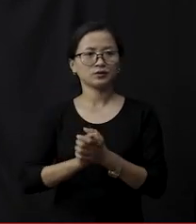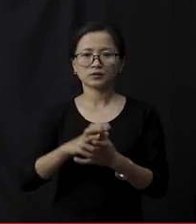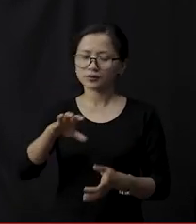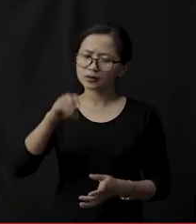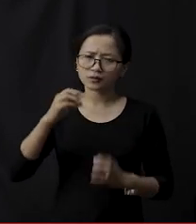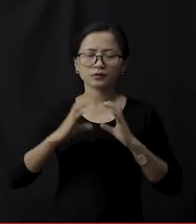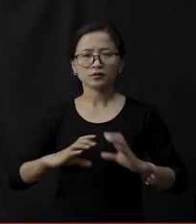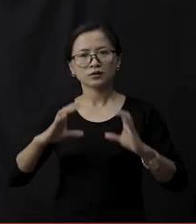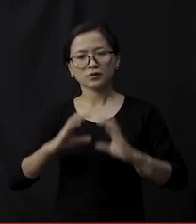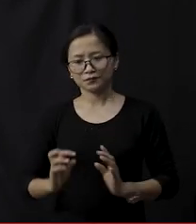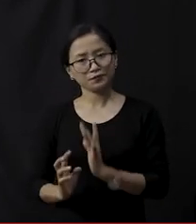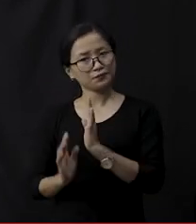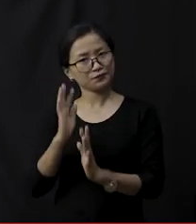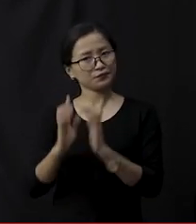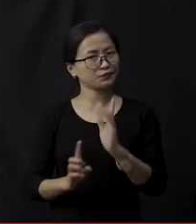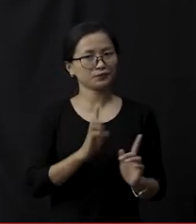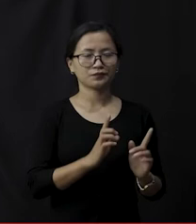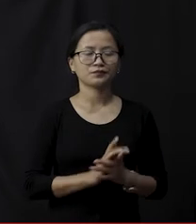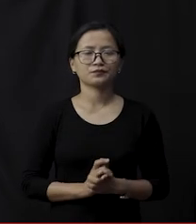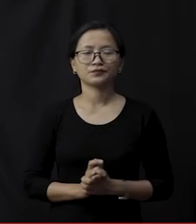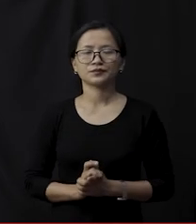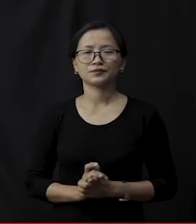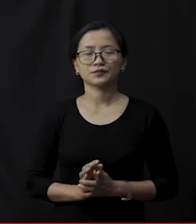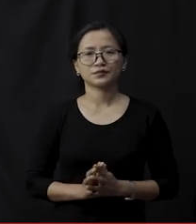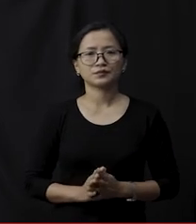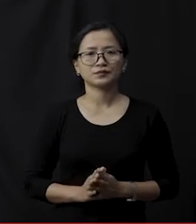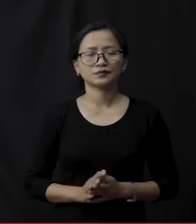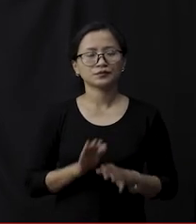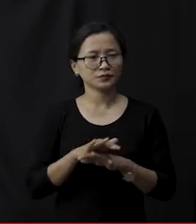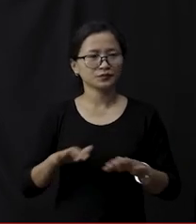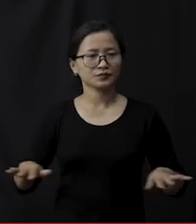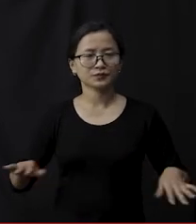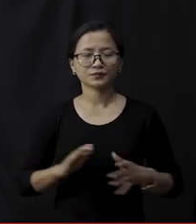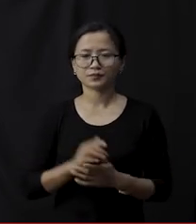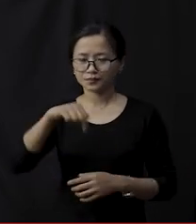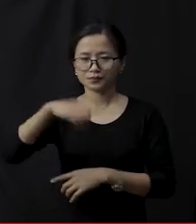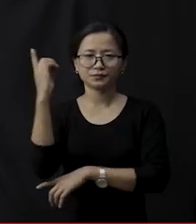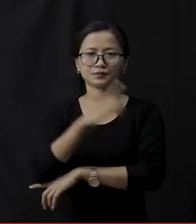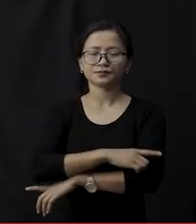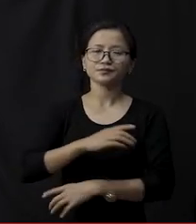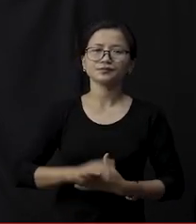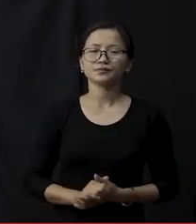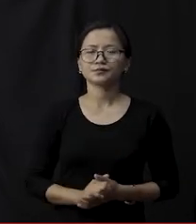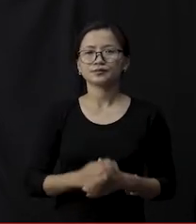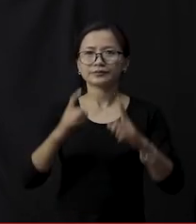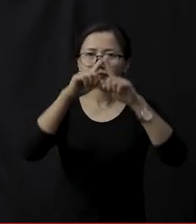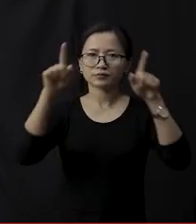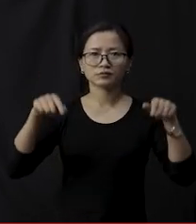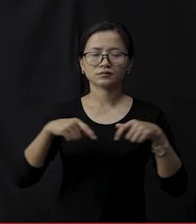taking care of the plant, he's flowering them. So, students, today, from this